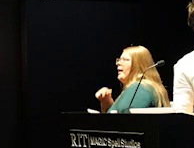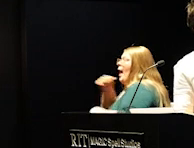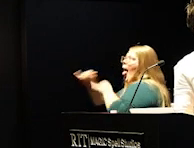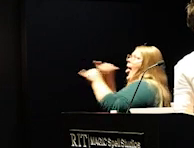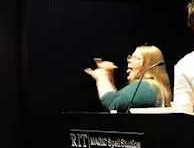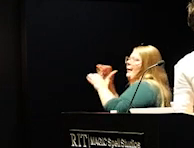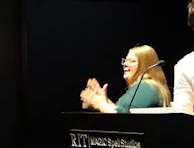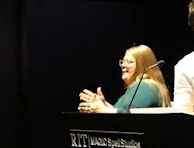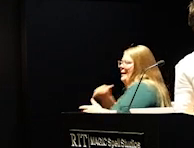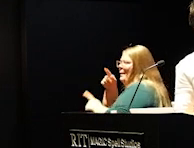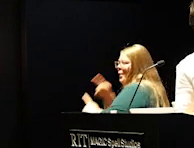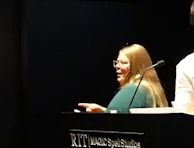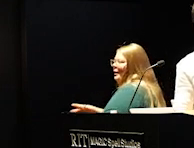And